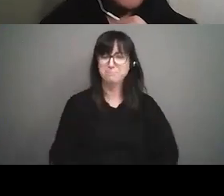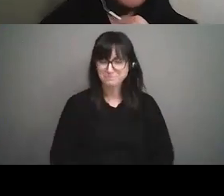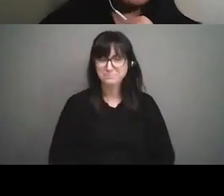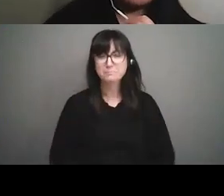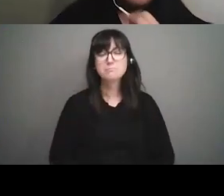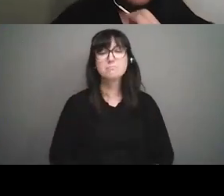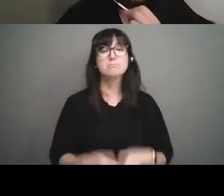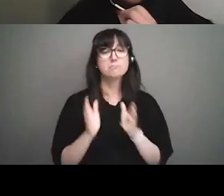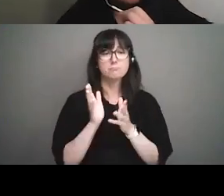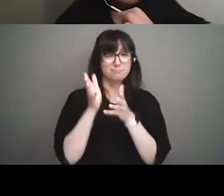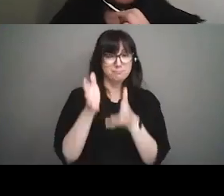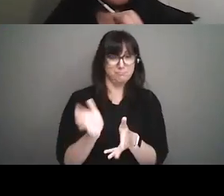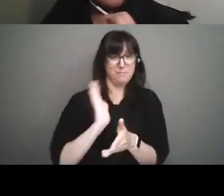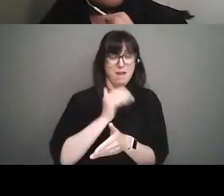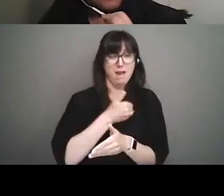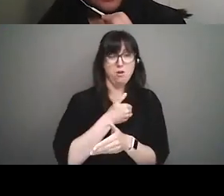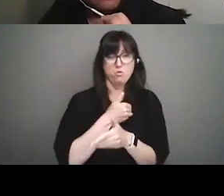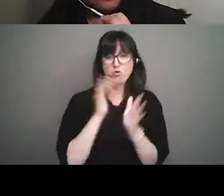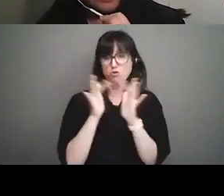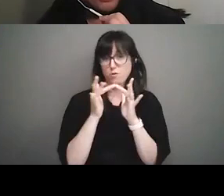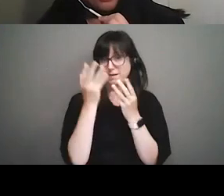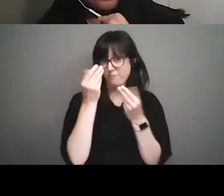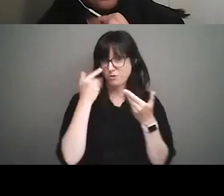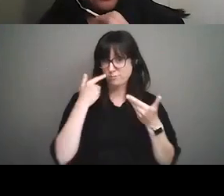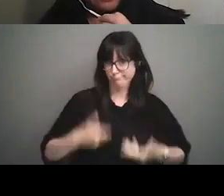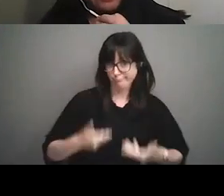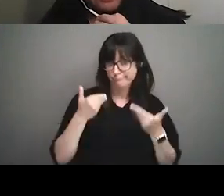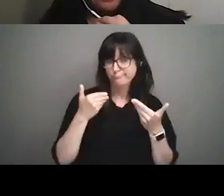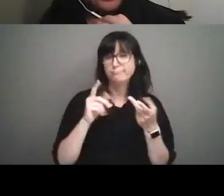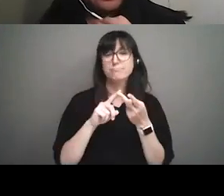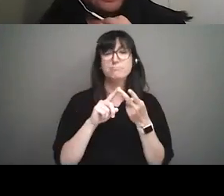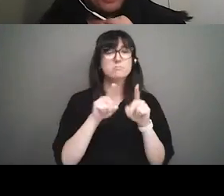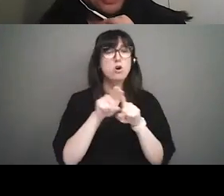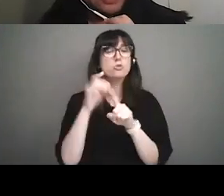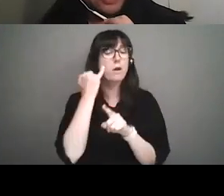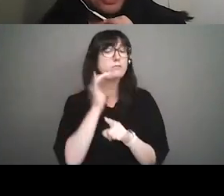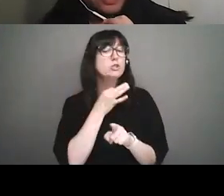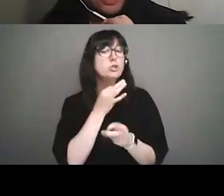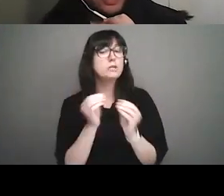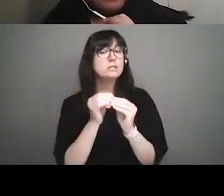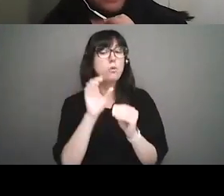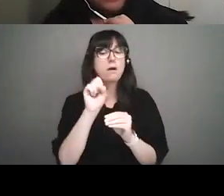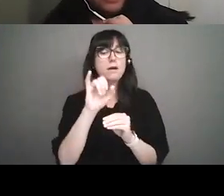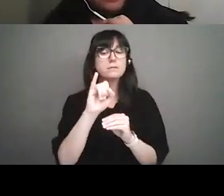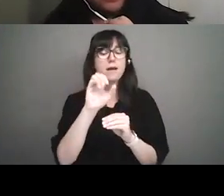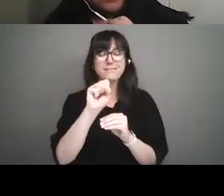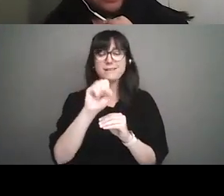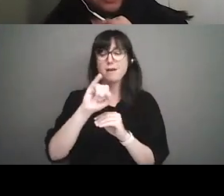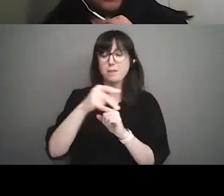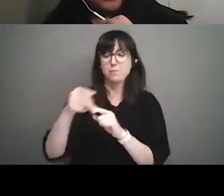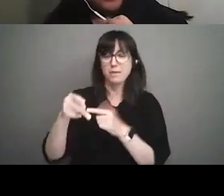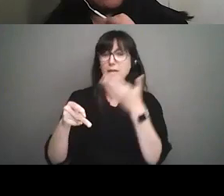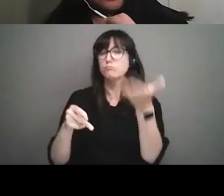I want to leave off with a bit of contact information and also more information regarding the SIP organization. So at the top, I put